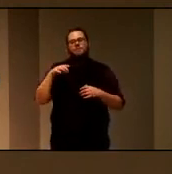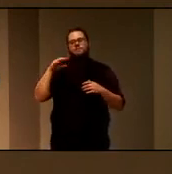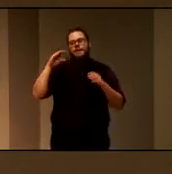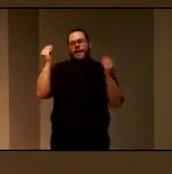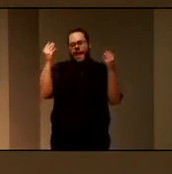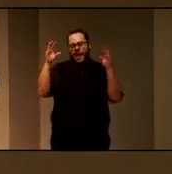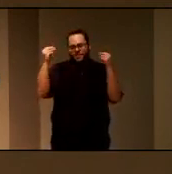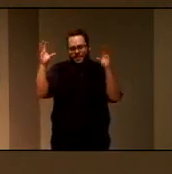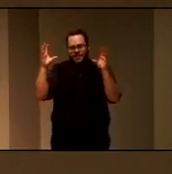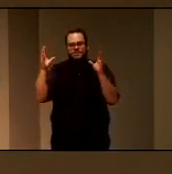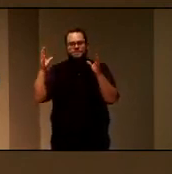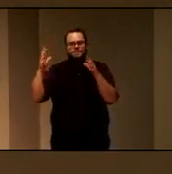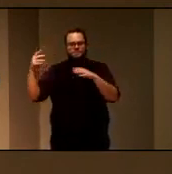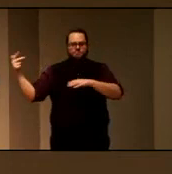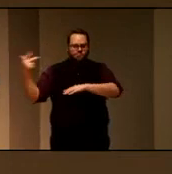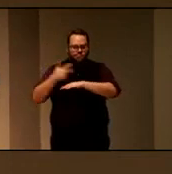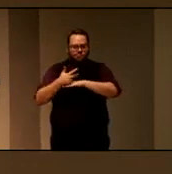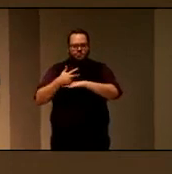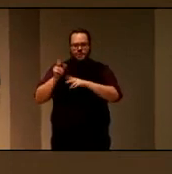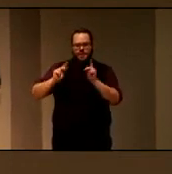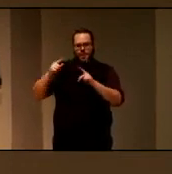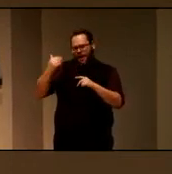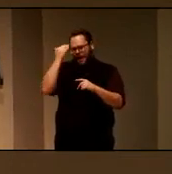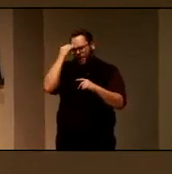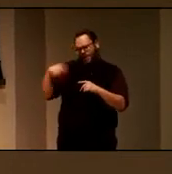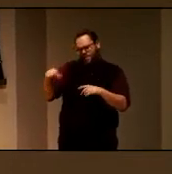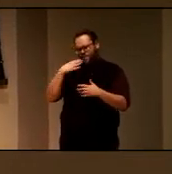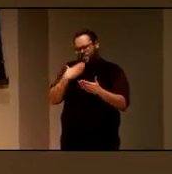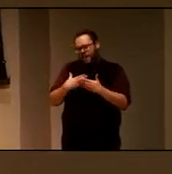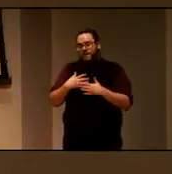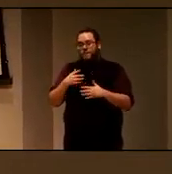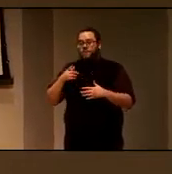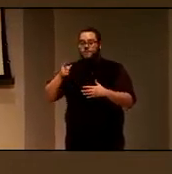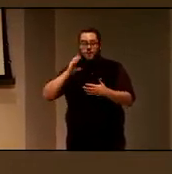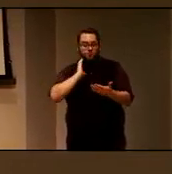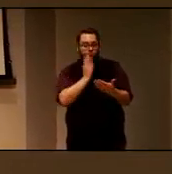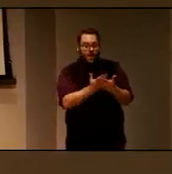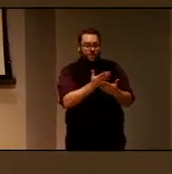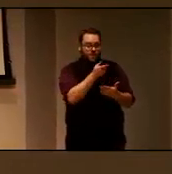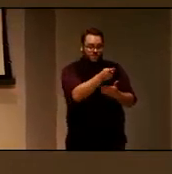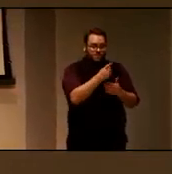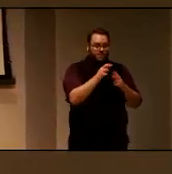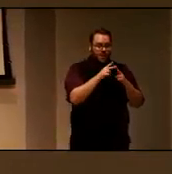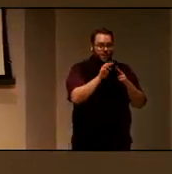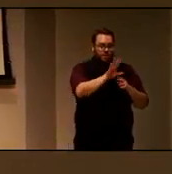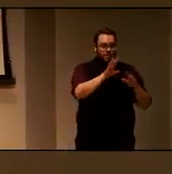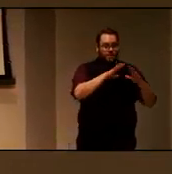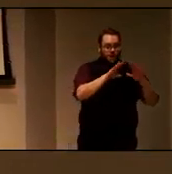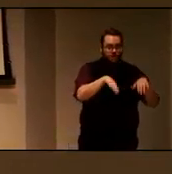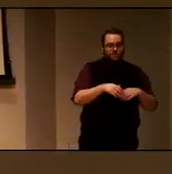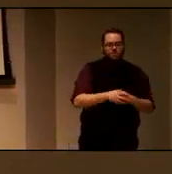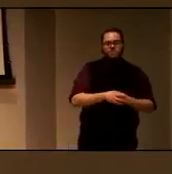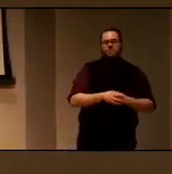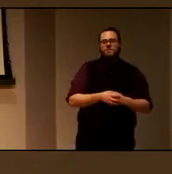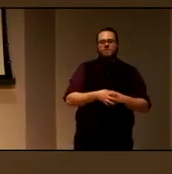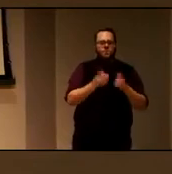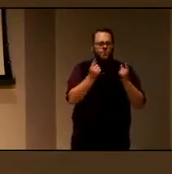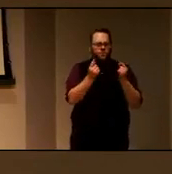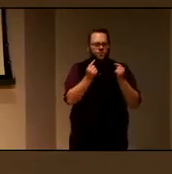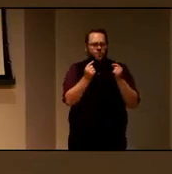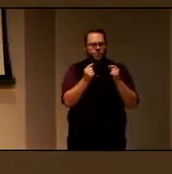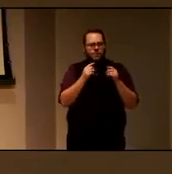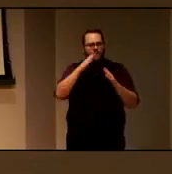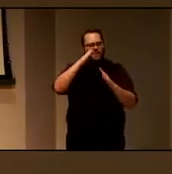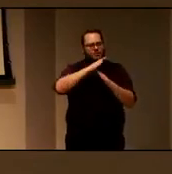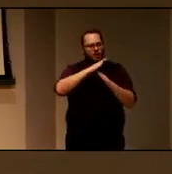crew that I know well, when they arrived at this couple's house, they had to climb up to the top